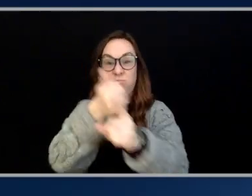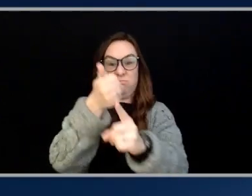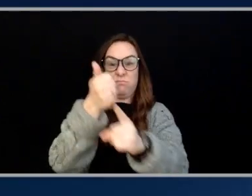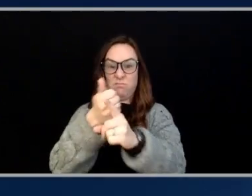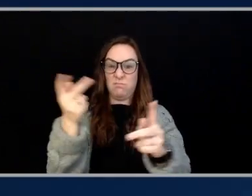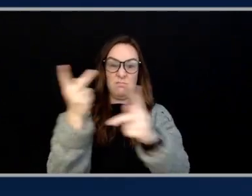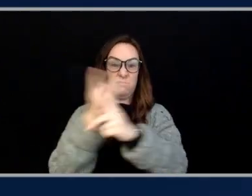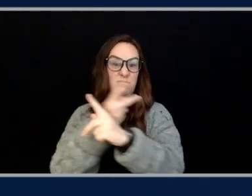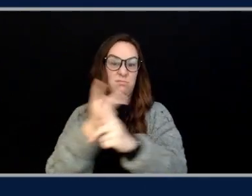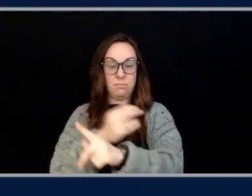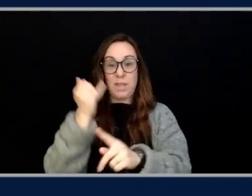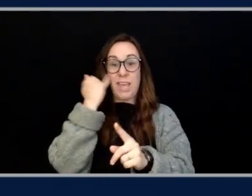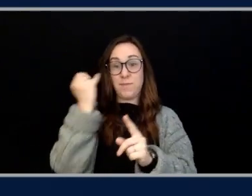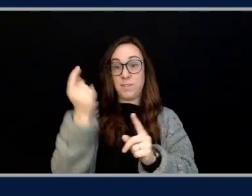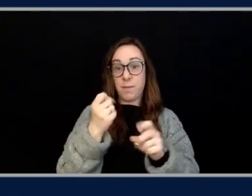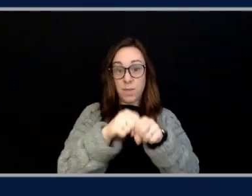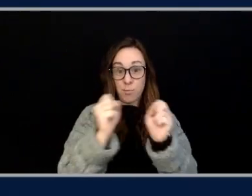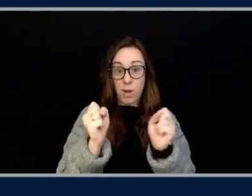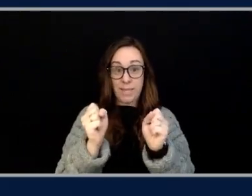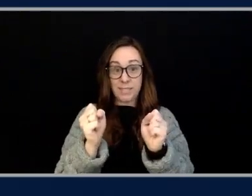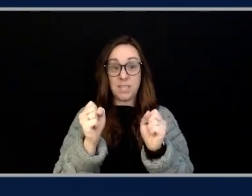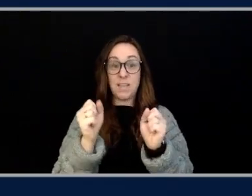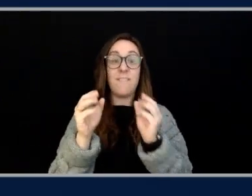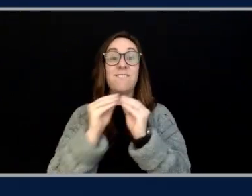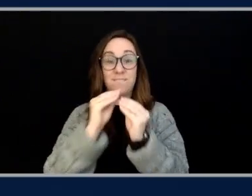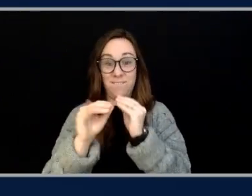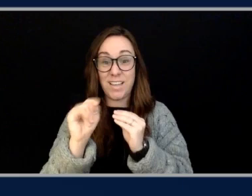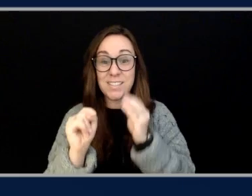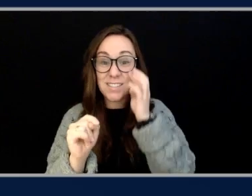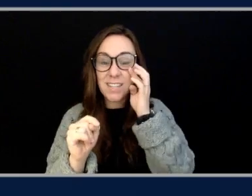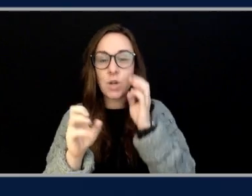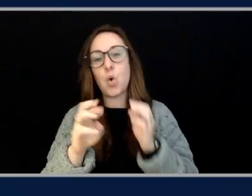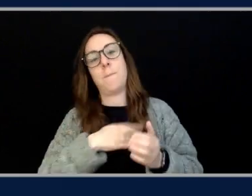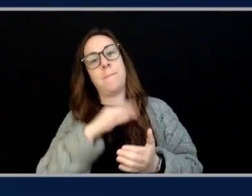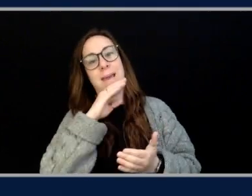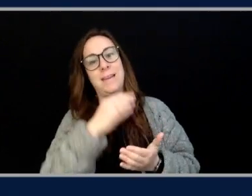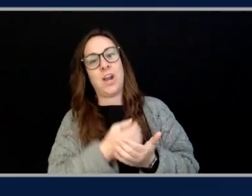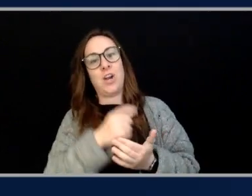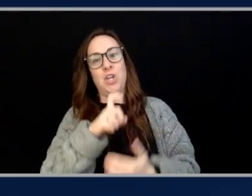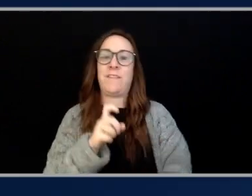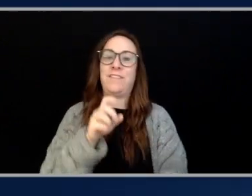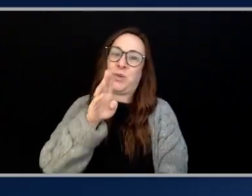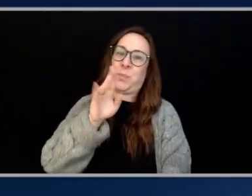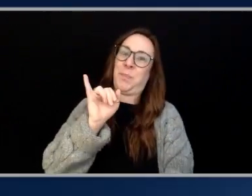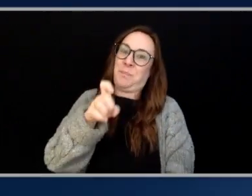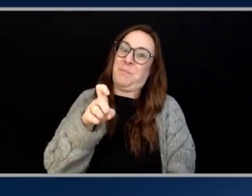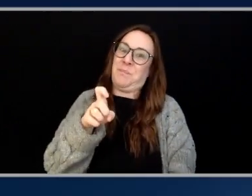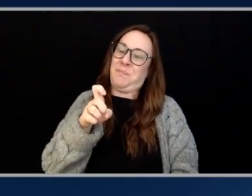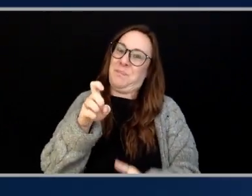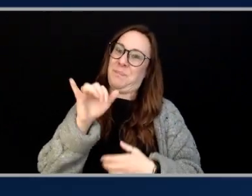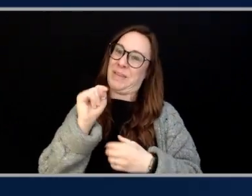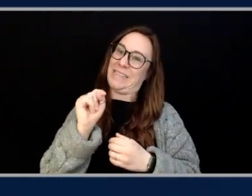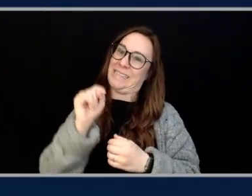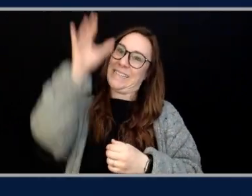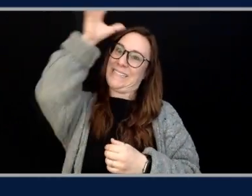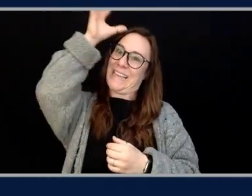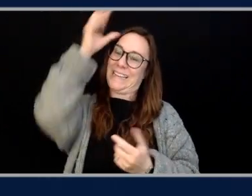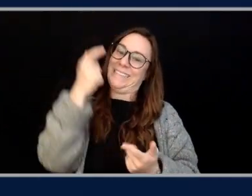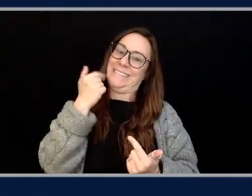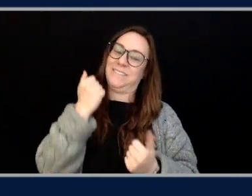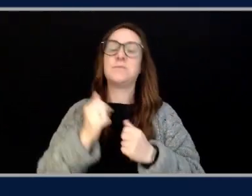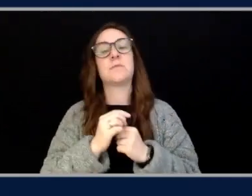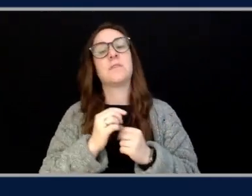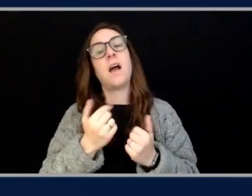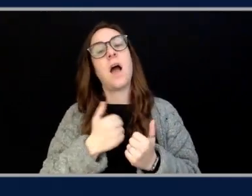it breaks, then you got to fix it. Right. Or as my daughter says, you got to bix it. Bix it, daddy. And so